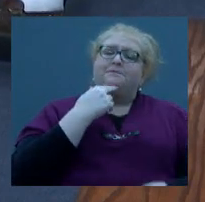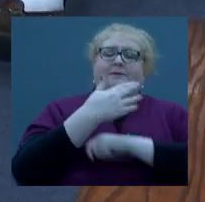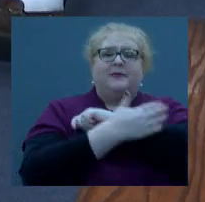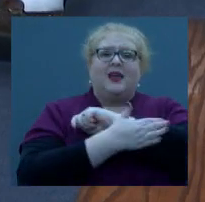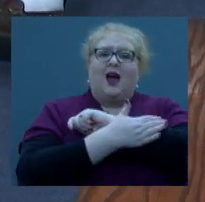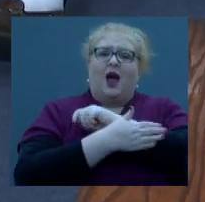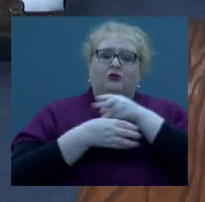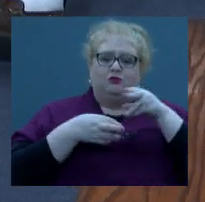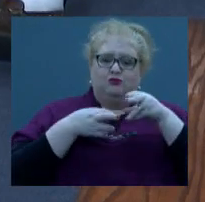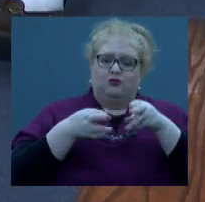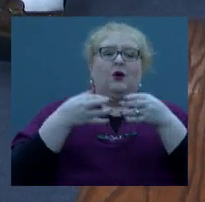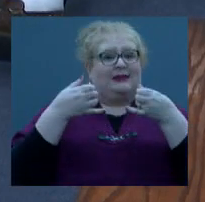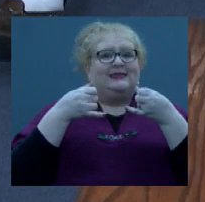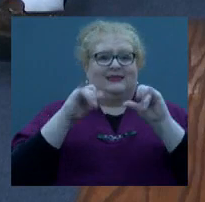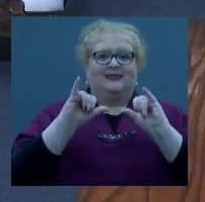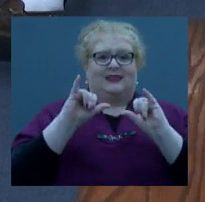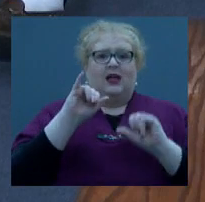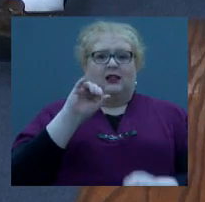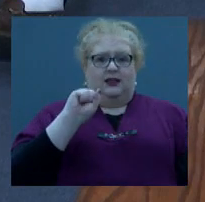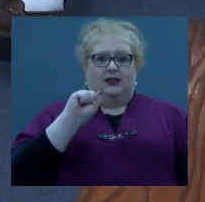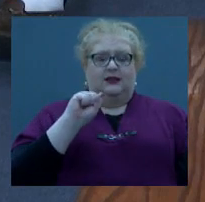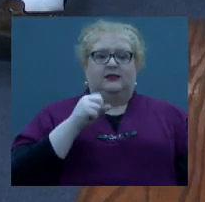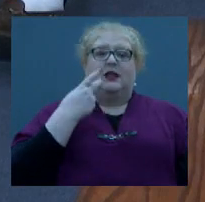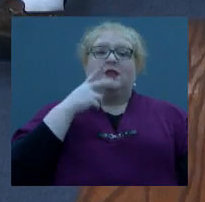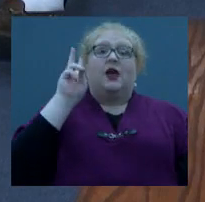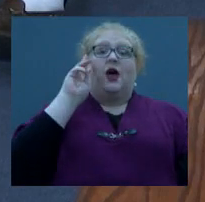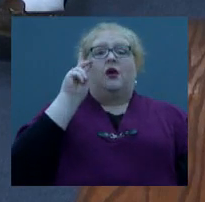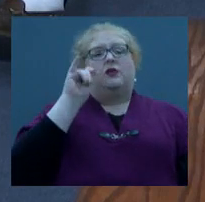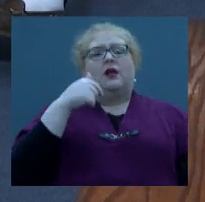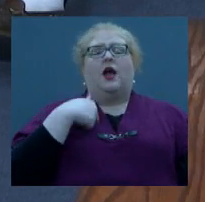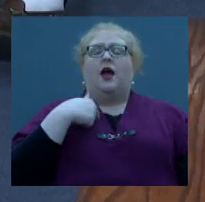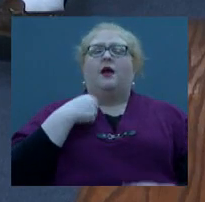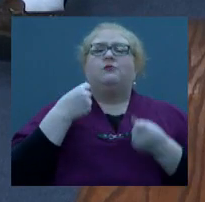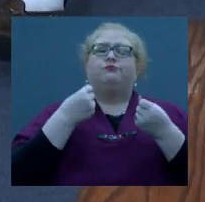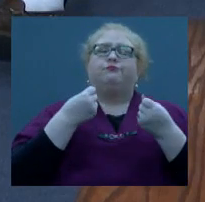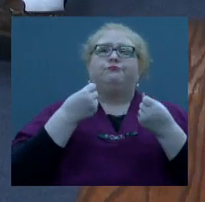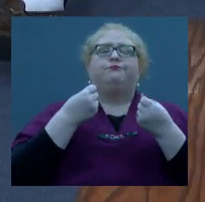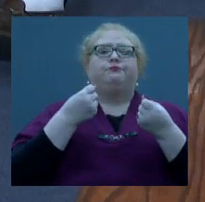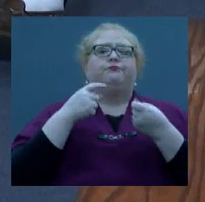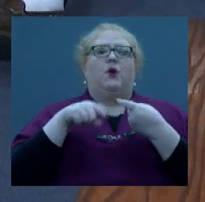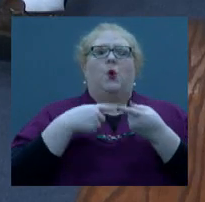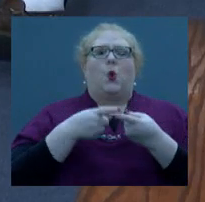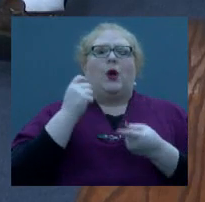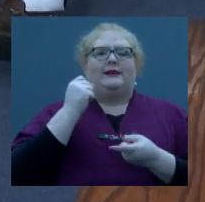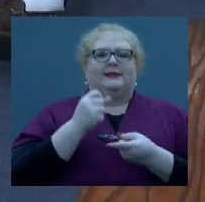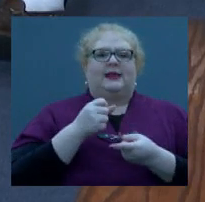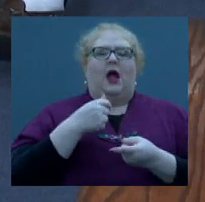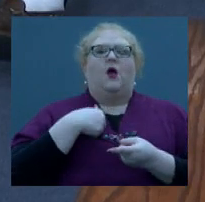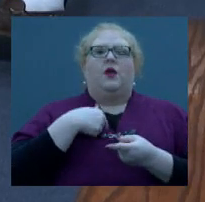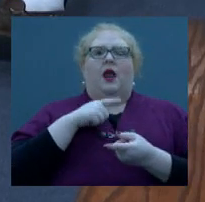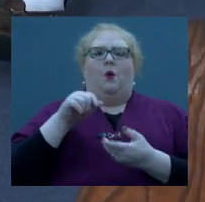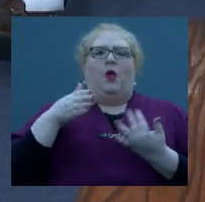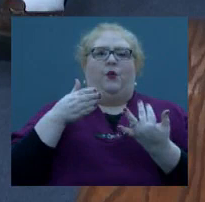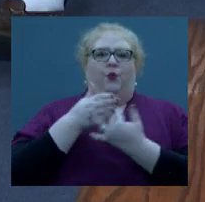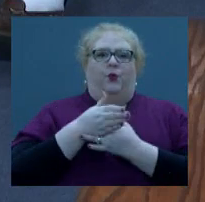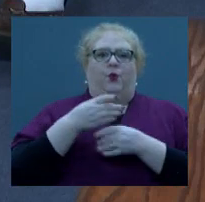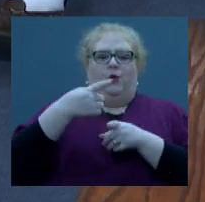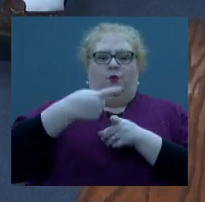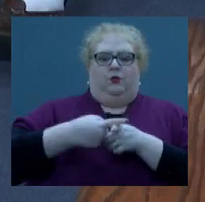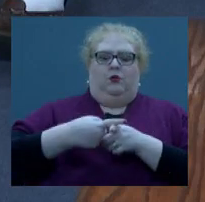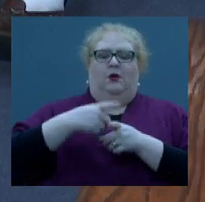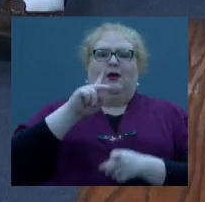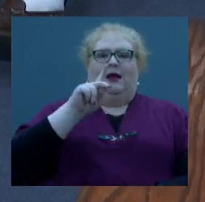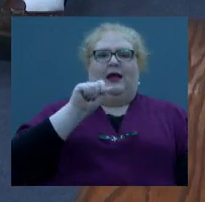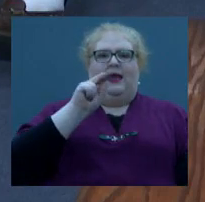I was heading home to the south, as I crossed through the intersection of Canis and